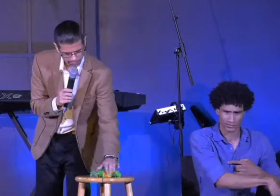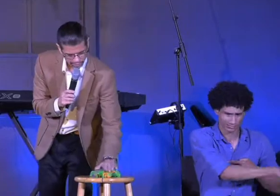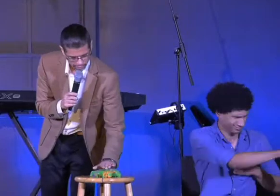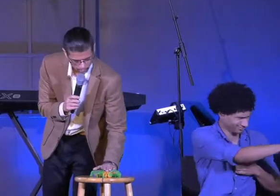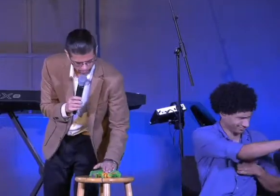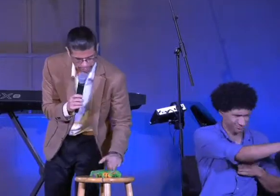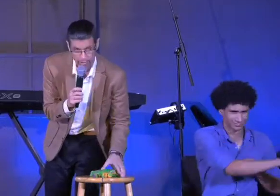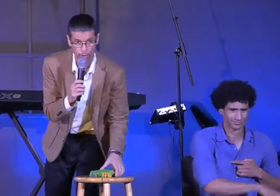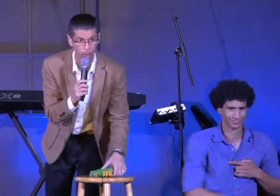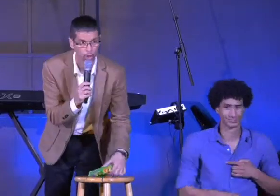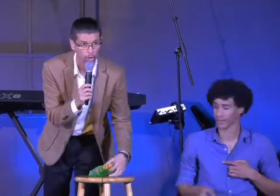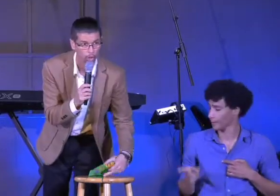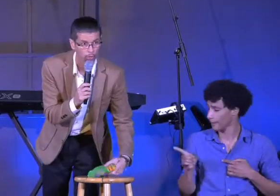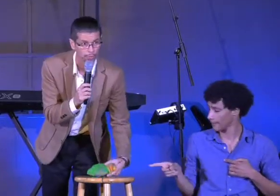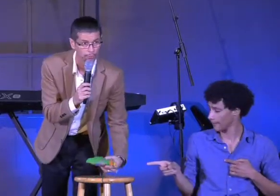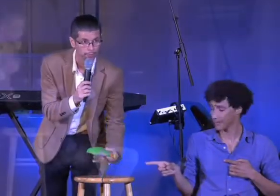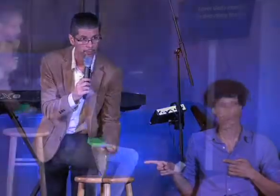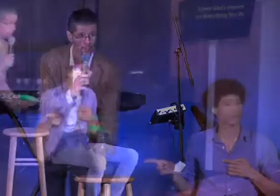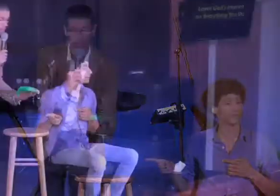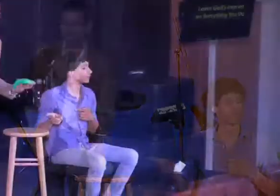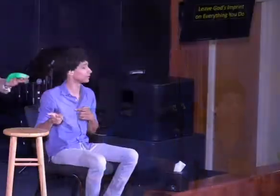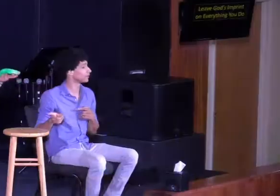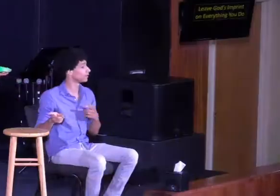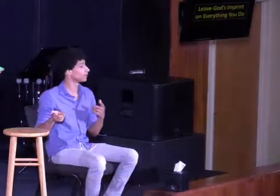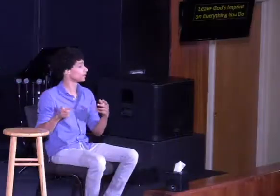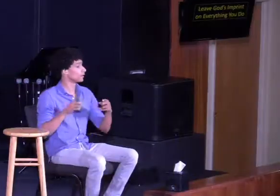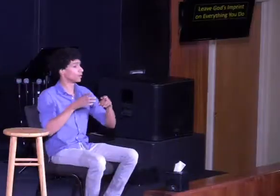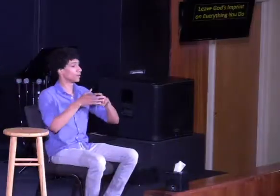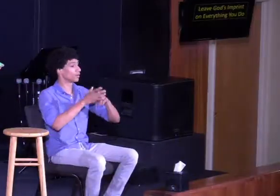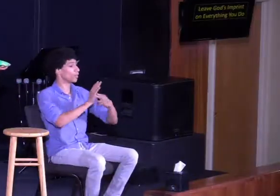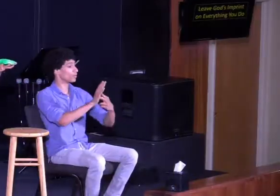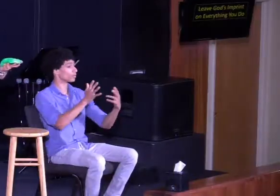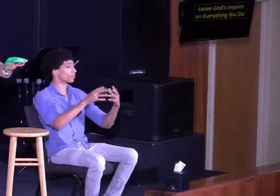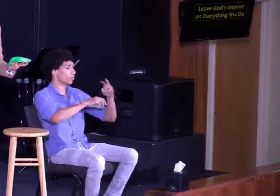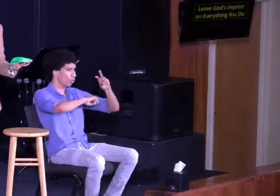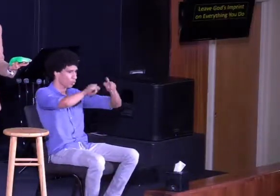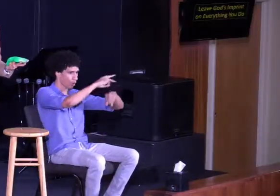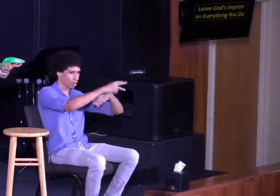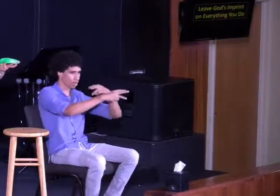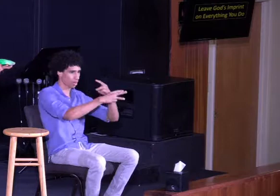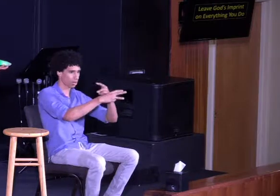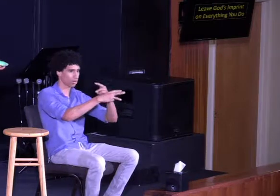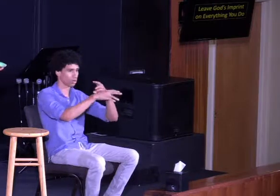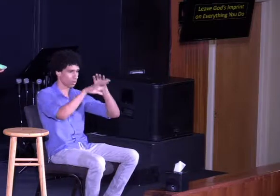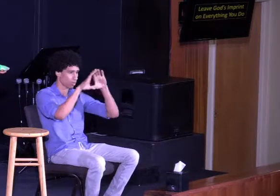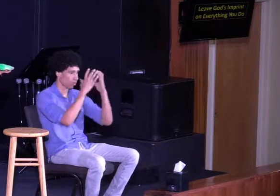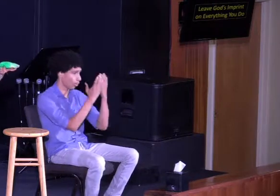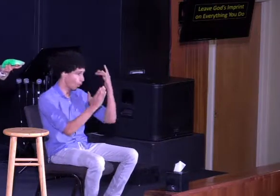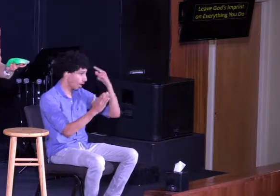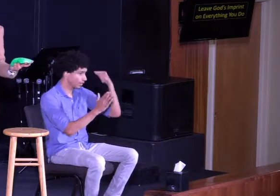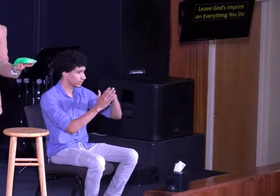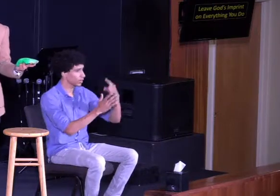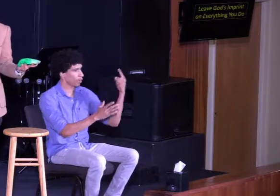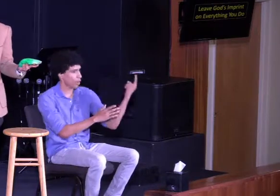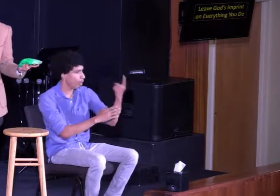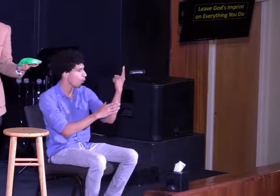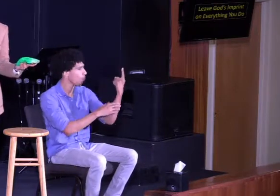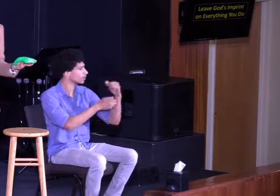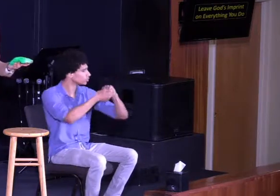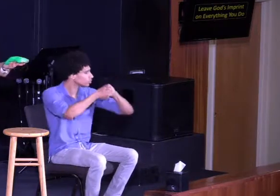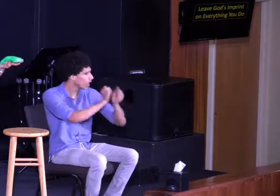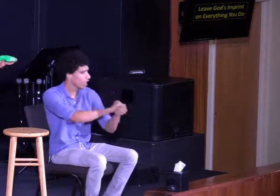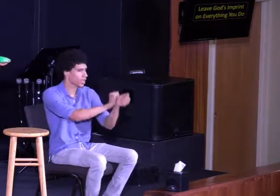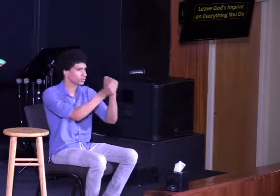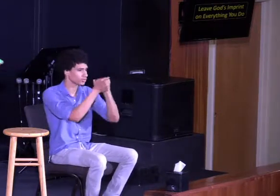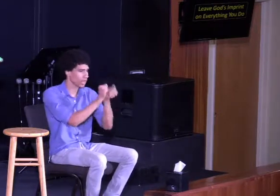And this Play-Doh, it represents the world. Because the world, it's ever changing. It's soft. Corinthians